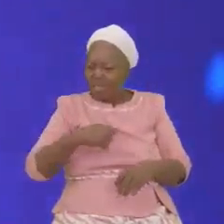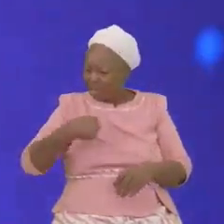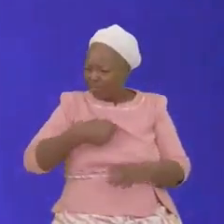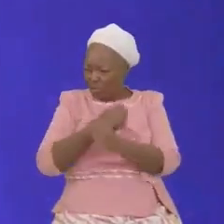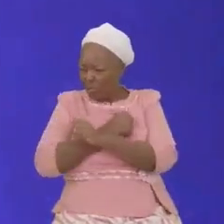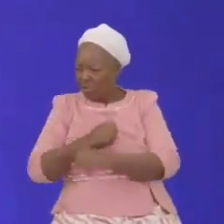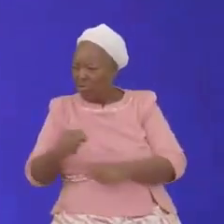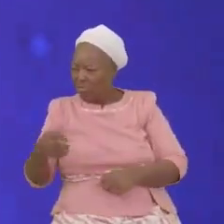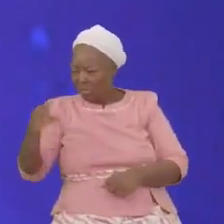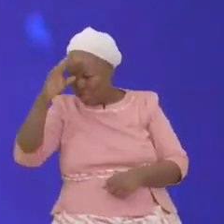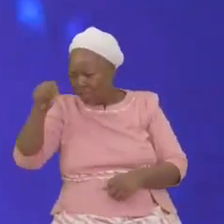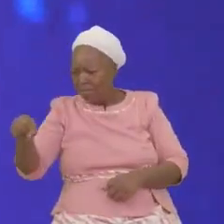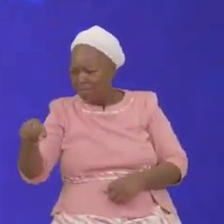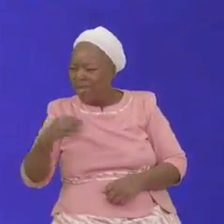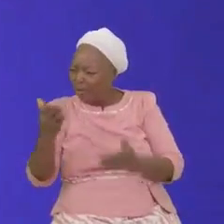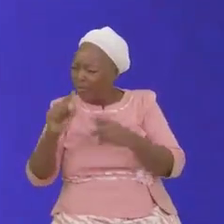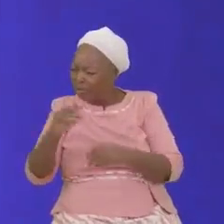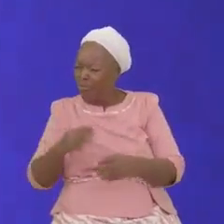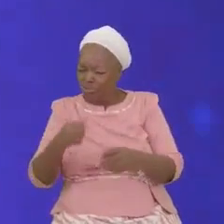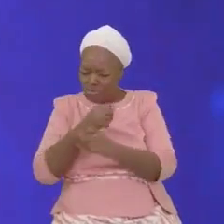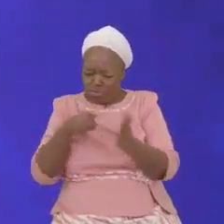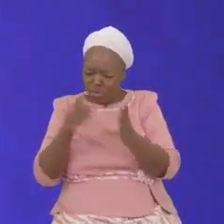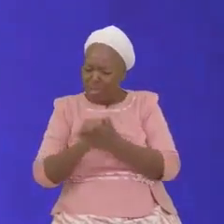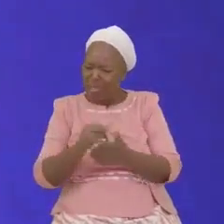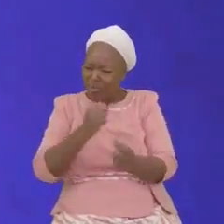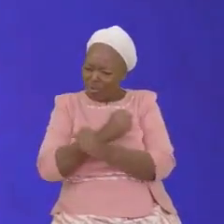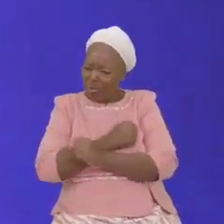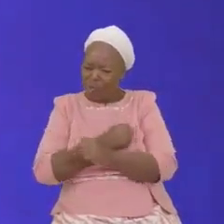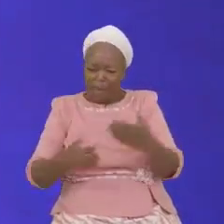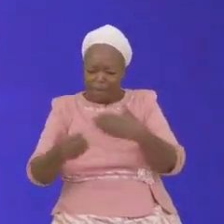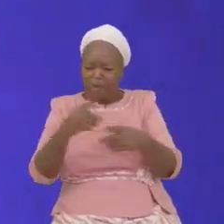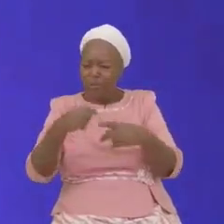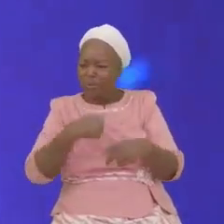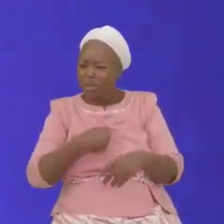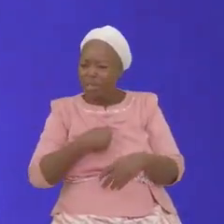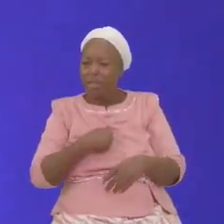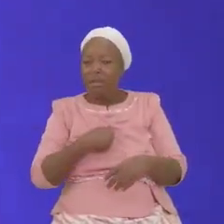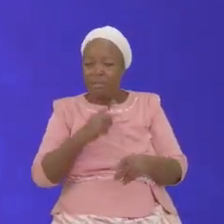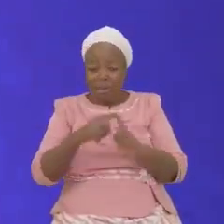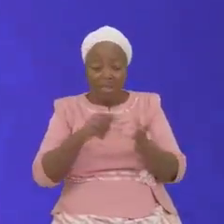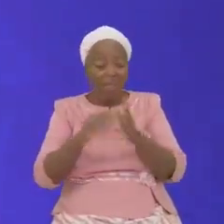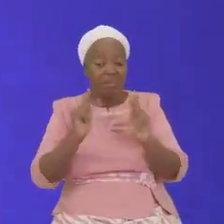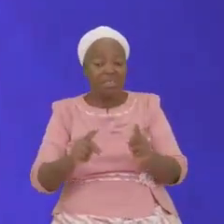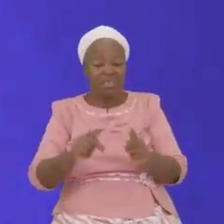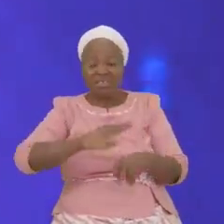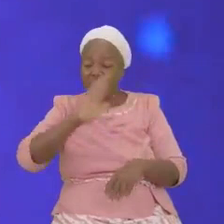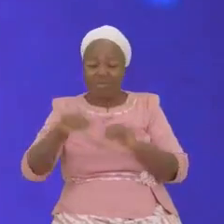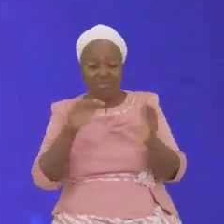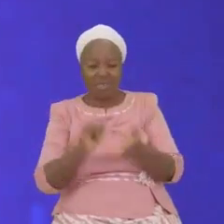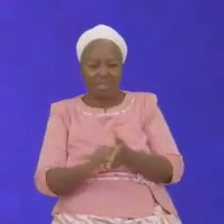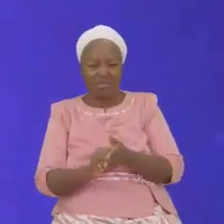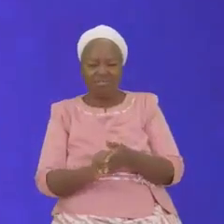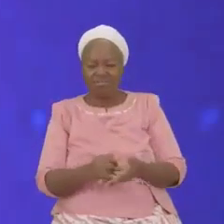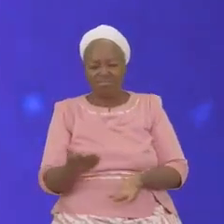back. I'm fair to him, let him show fairness to me. But he does not. That's not just.